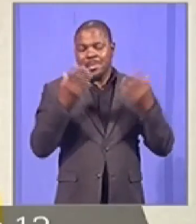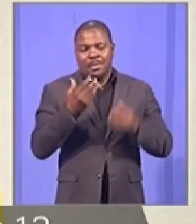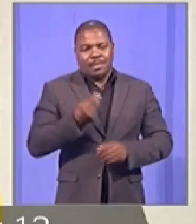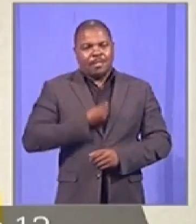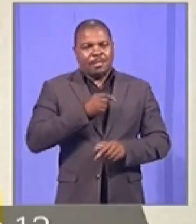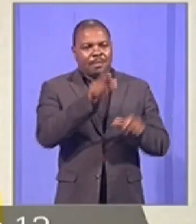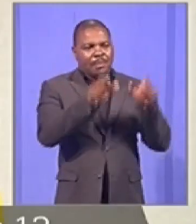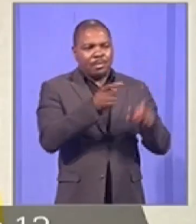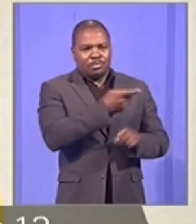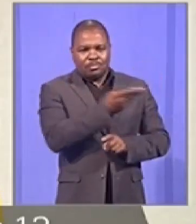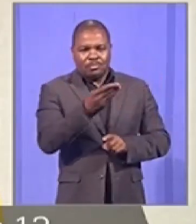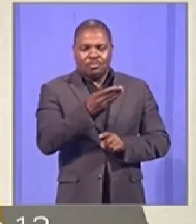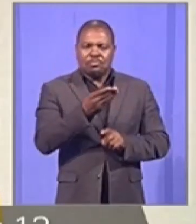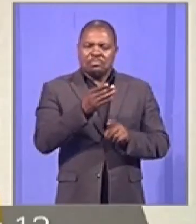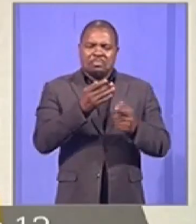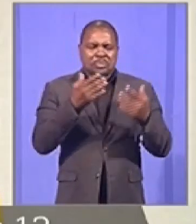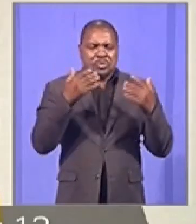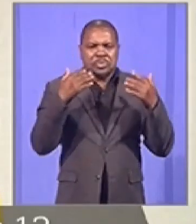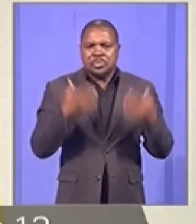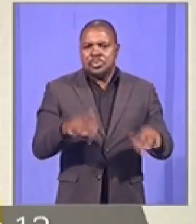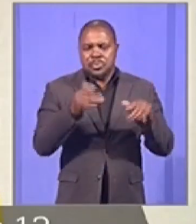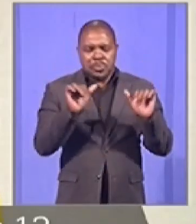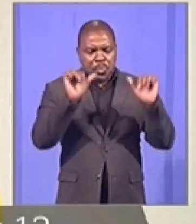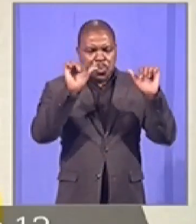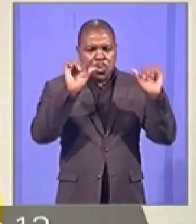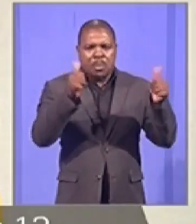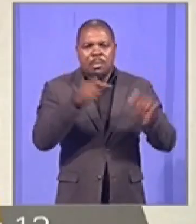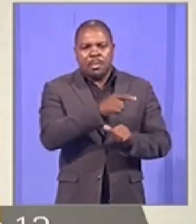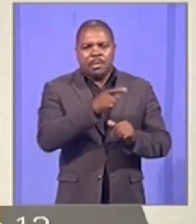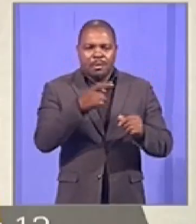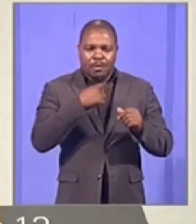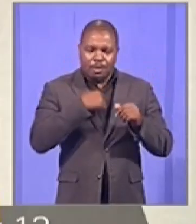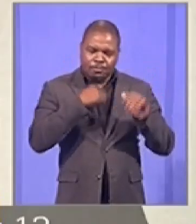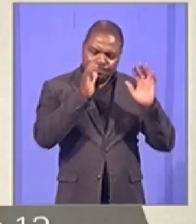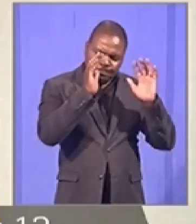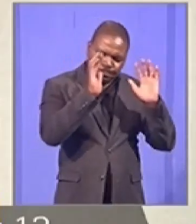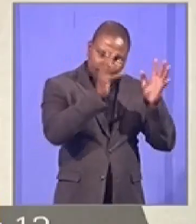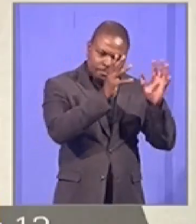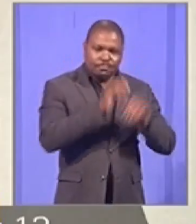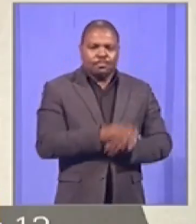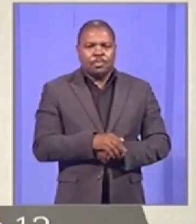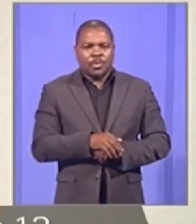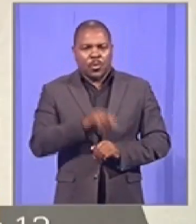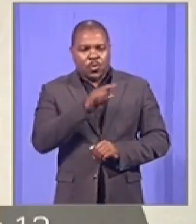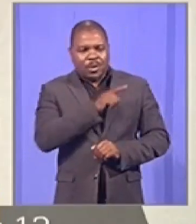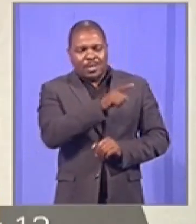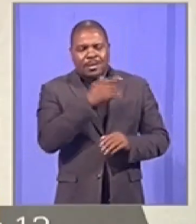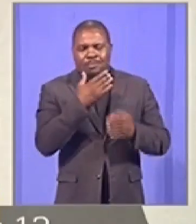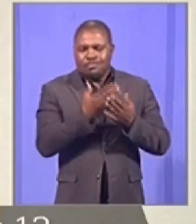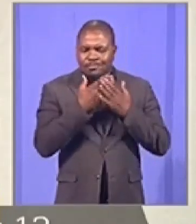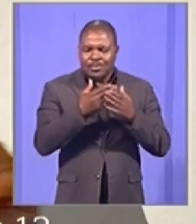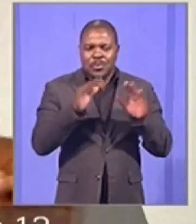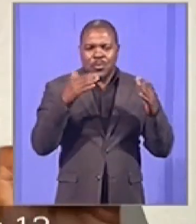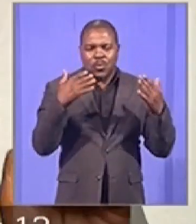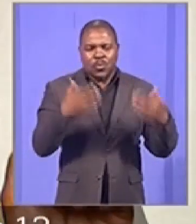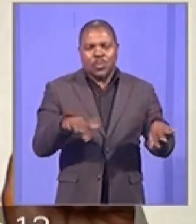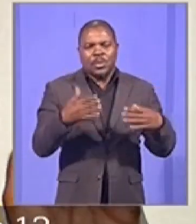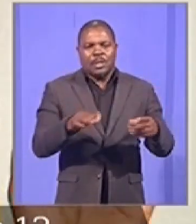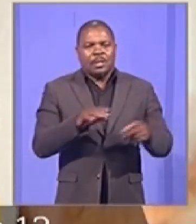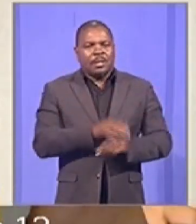people who have done extremely well, and I applaud them for doing so well on